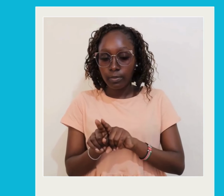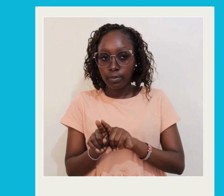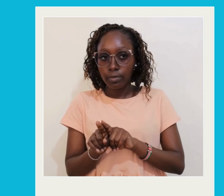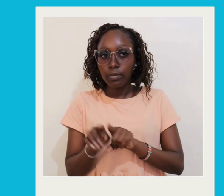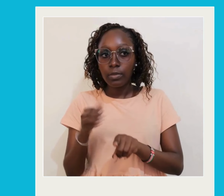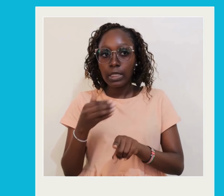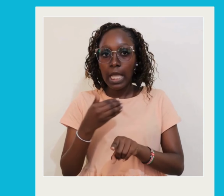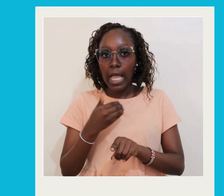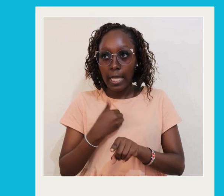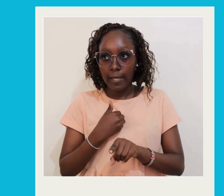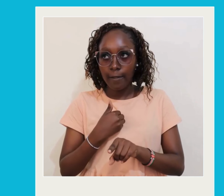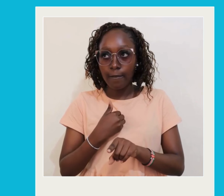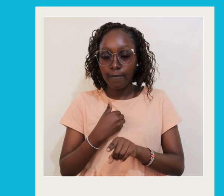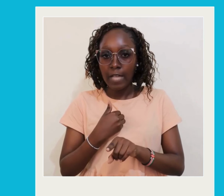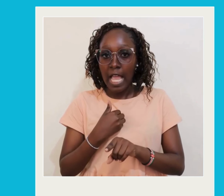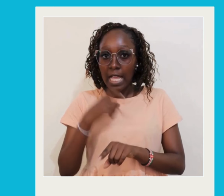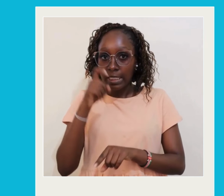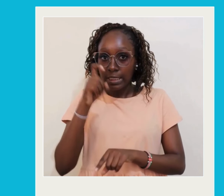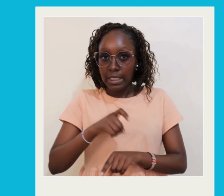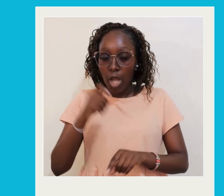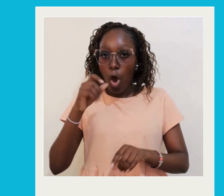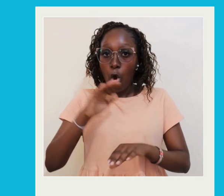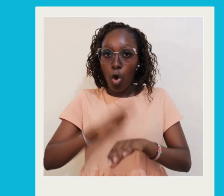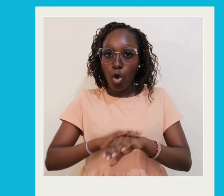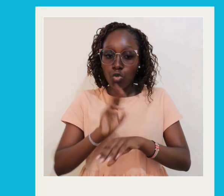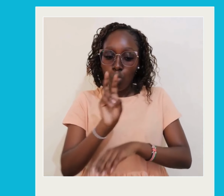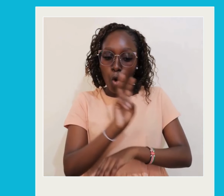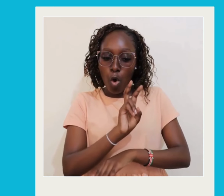within 6 months of the financial year's end.